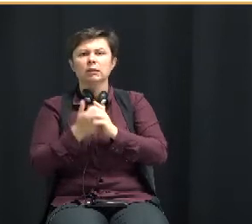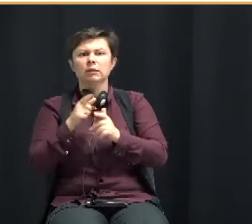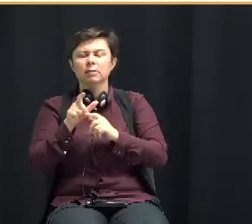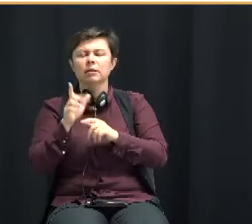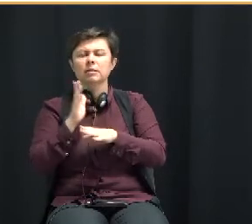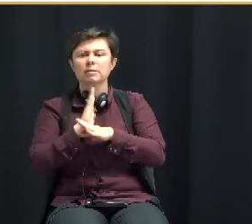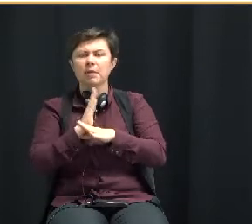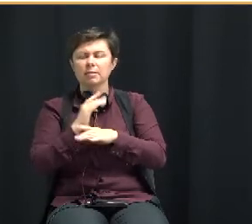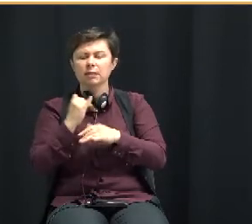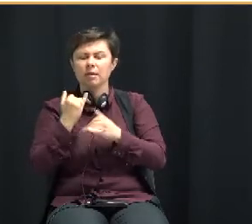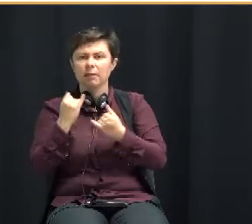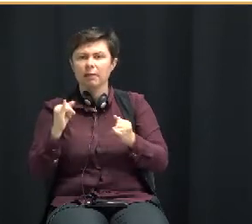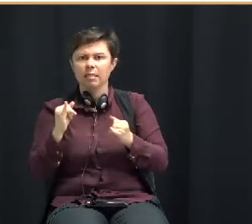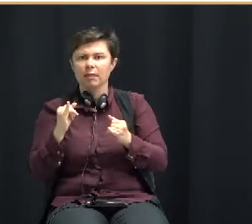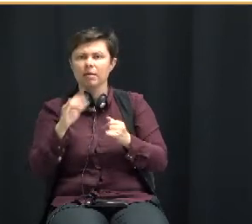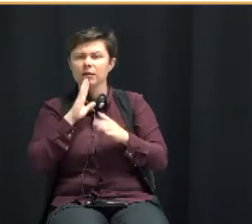is